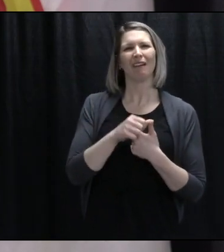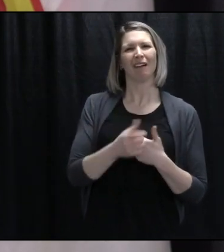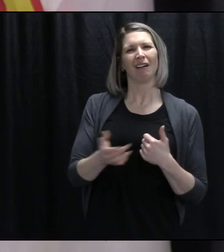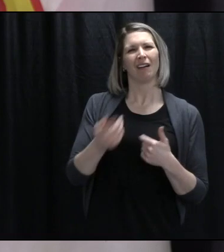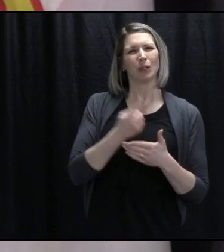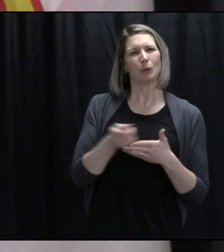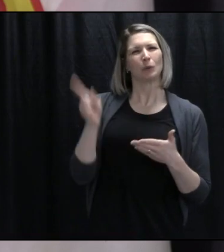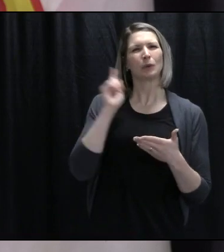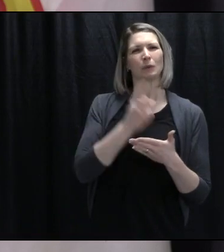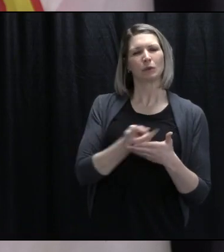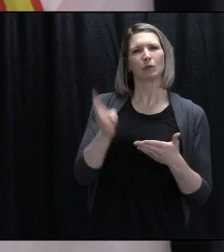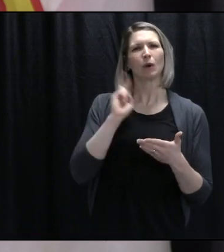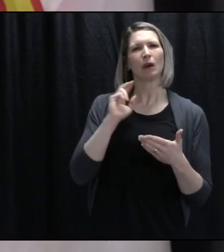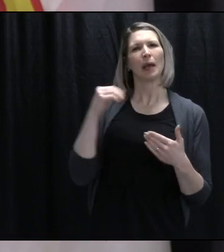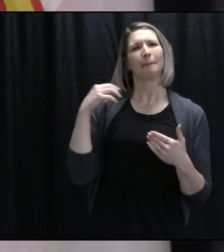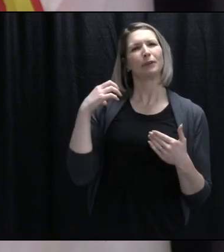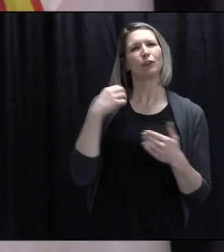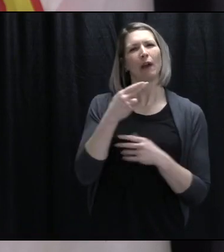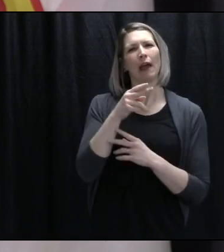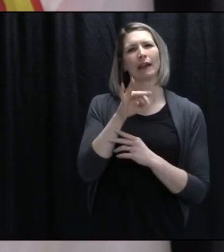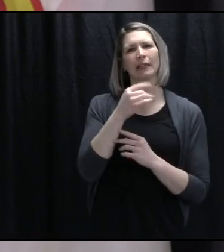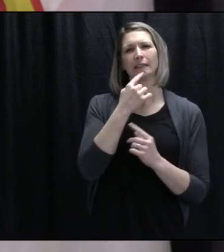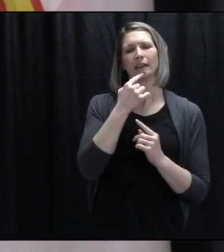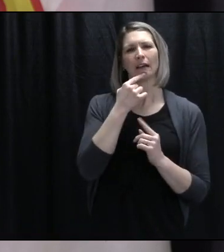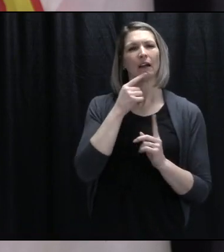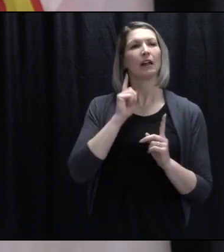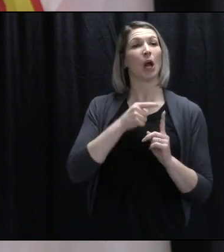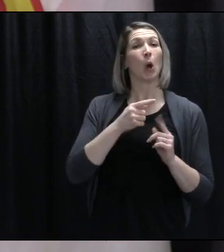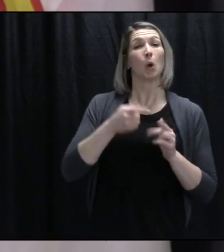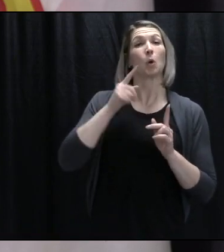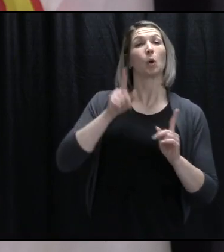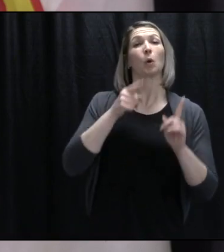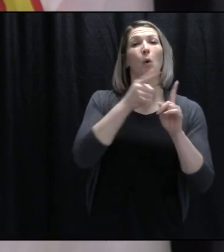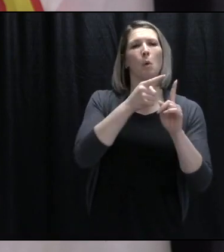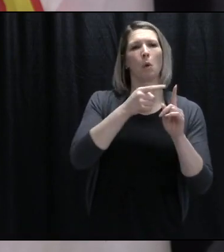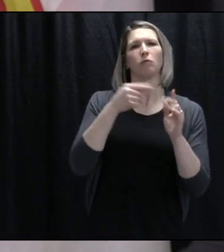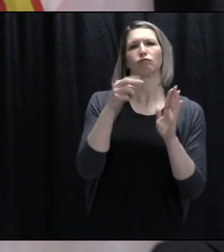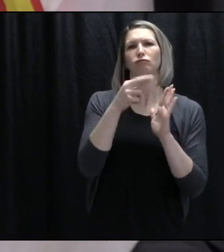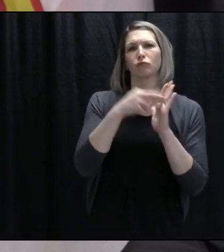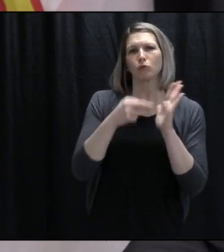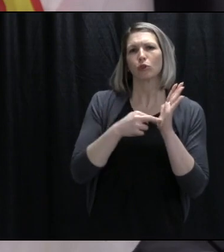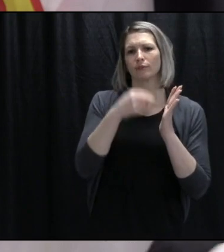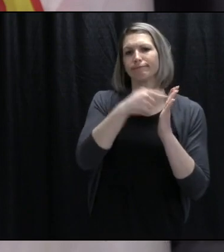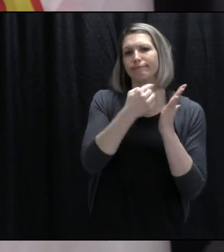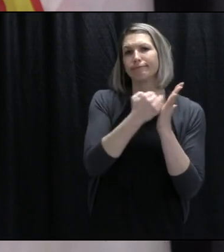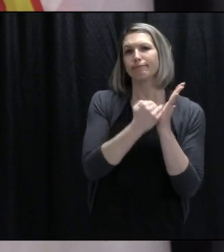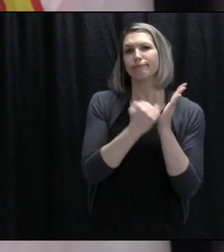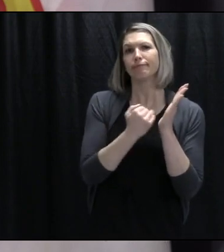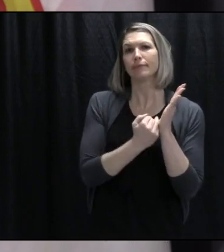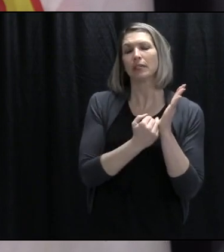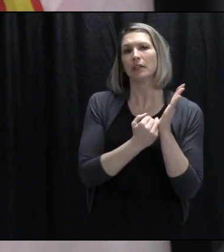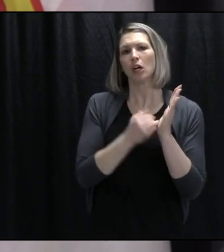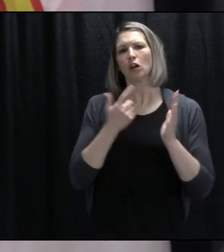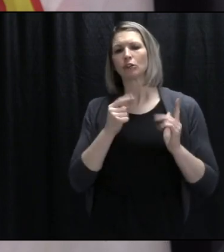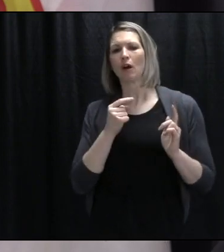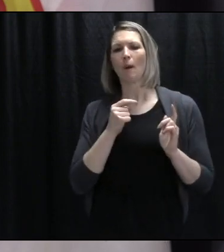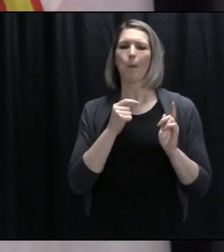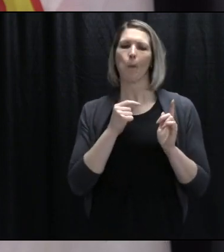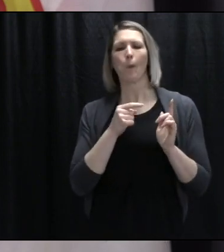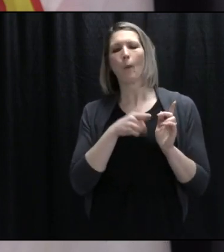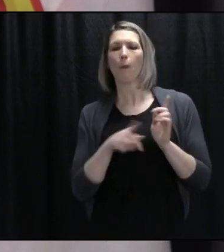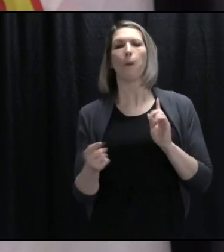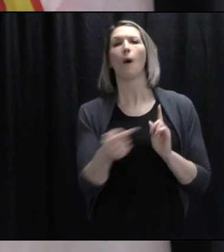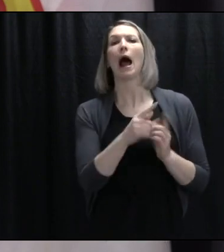lives. And since the start of the pandemic, we've been strongly urging people to stay home. Now, the